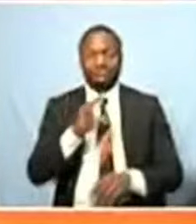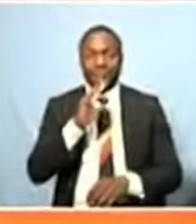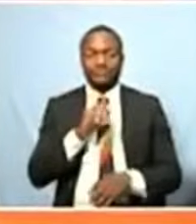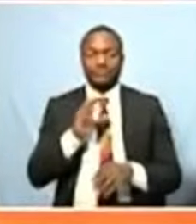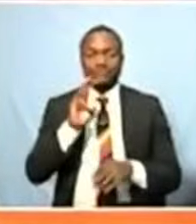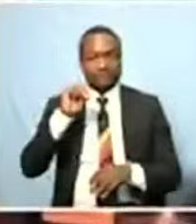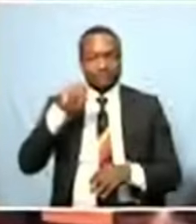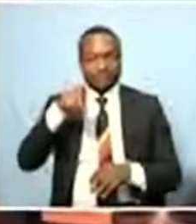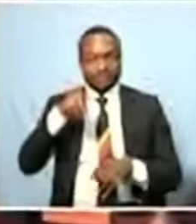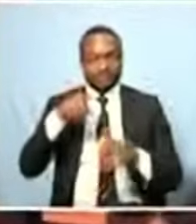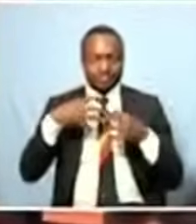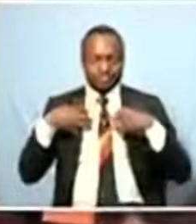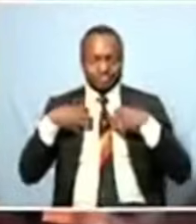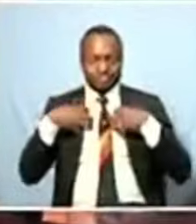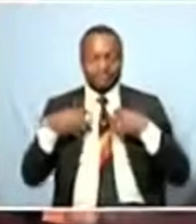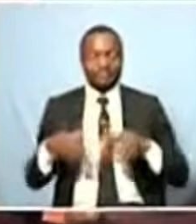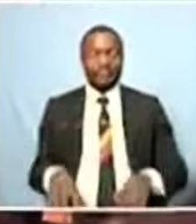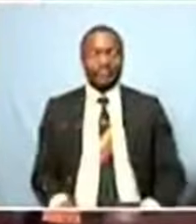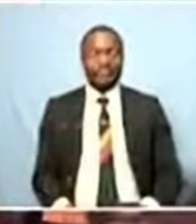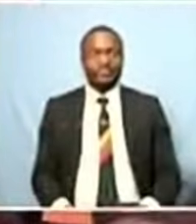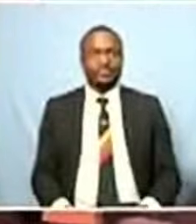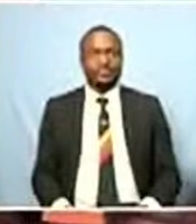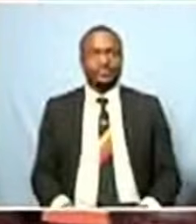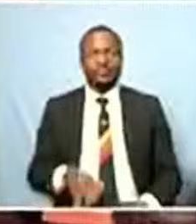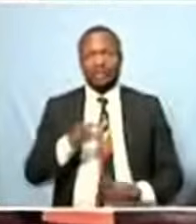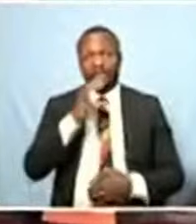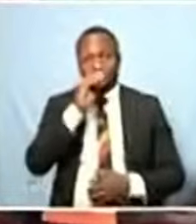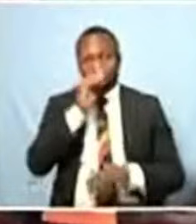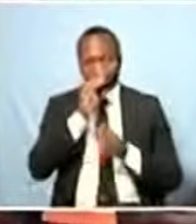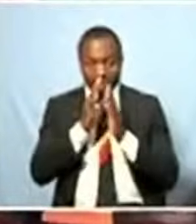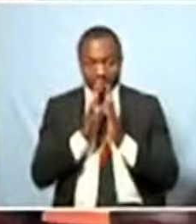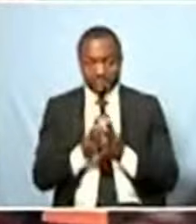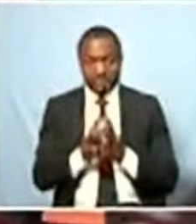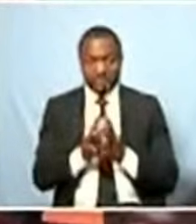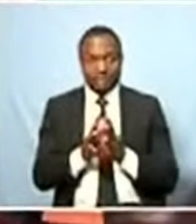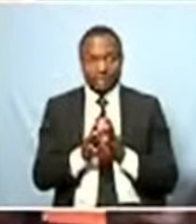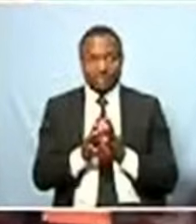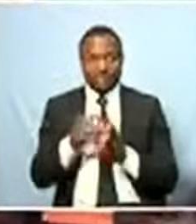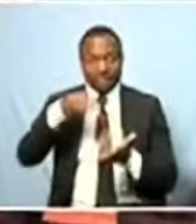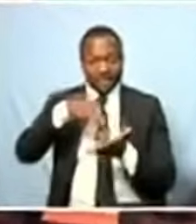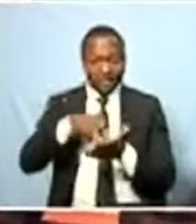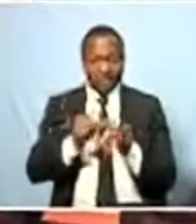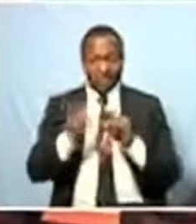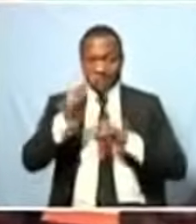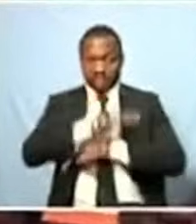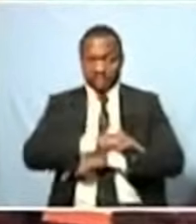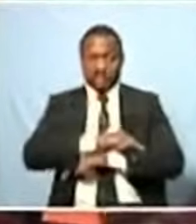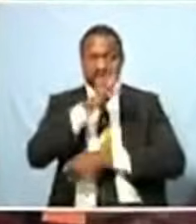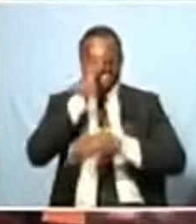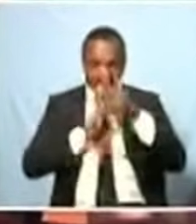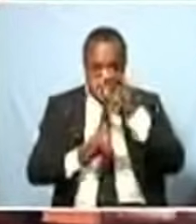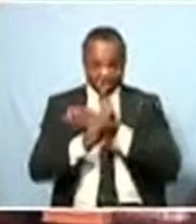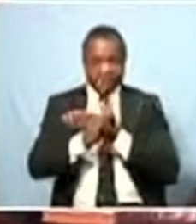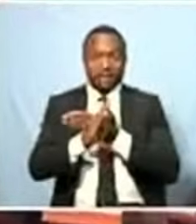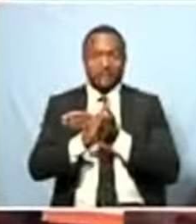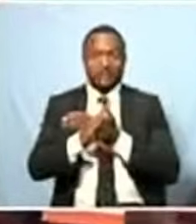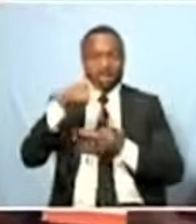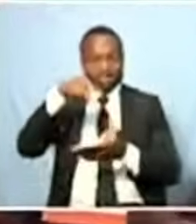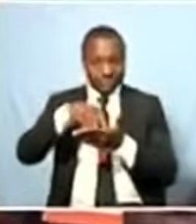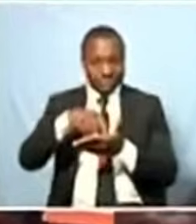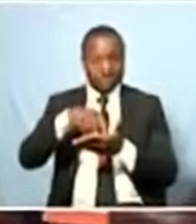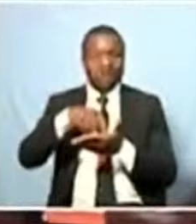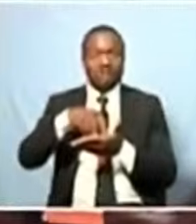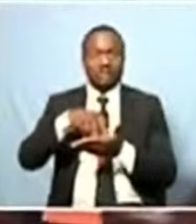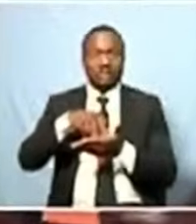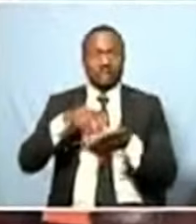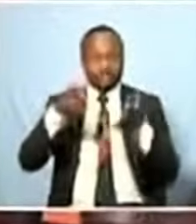Fuwe. Thank you. Madam Speaker, I raise today deeply humbled and honored to stand